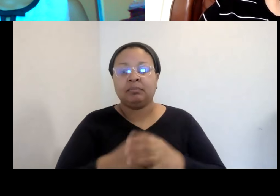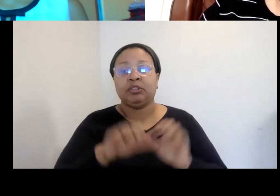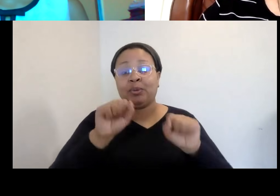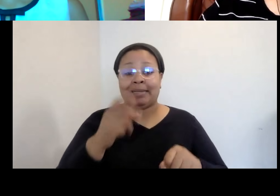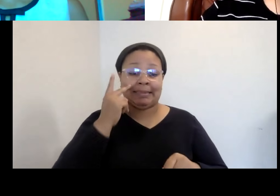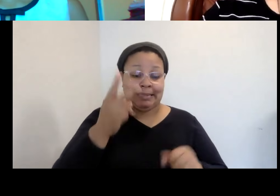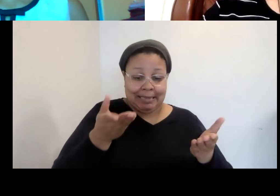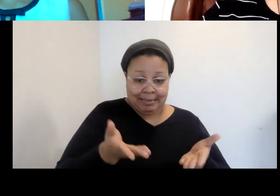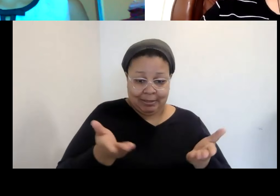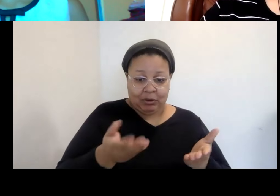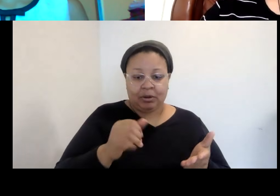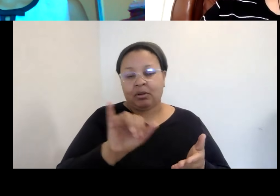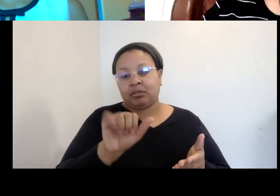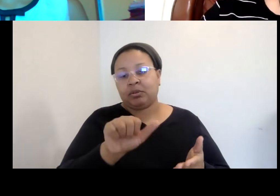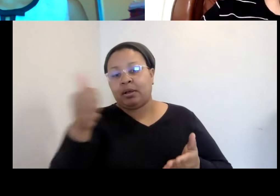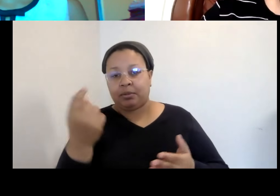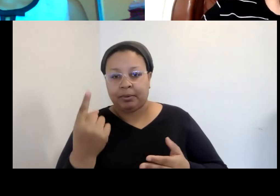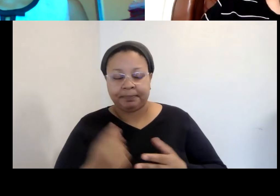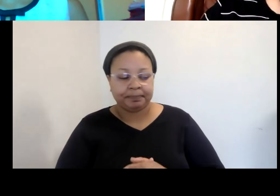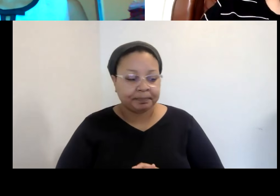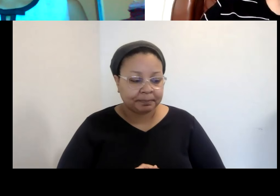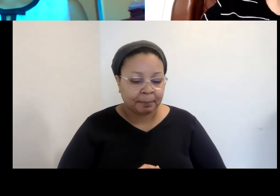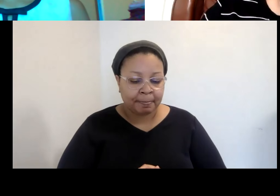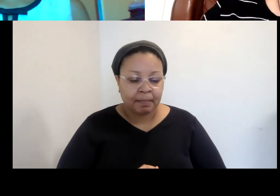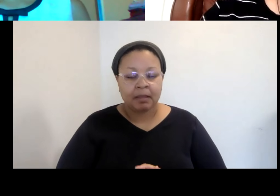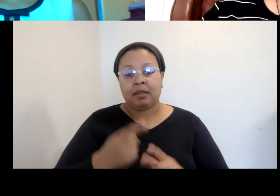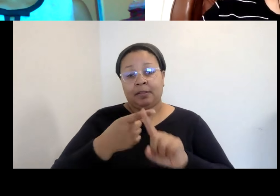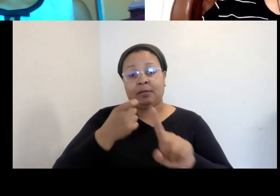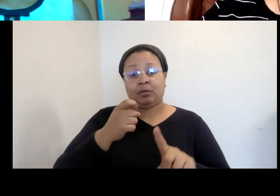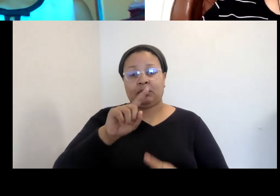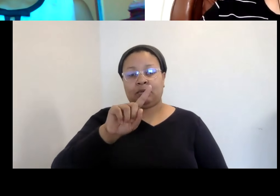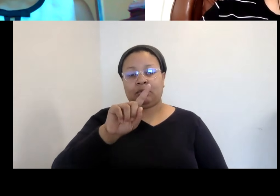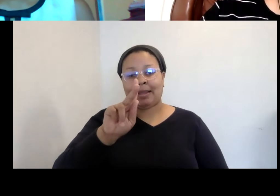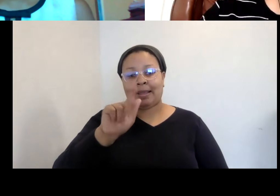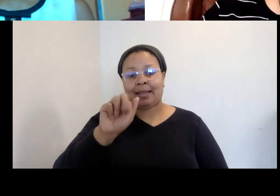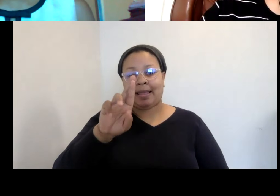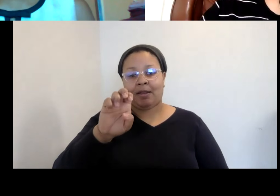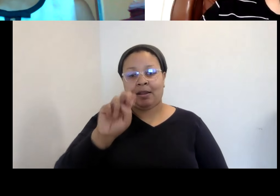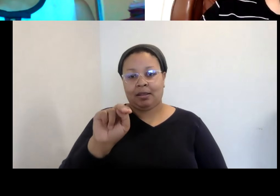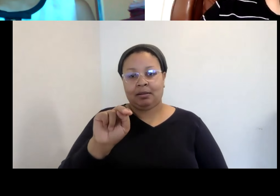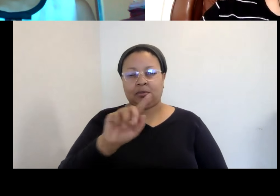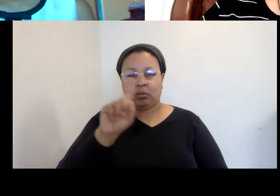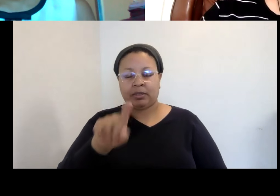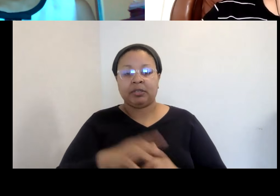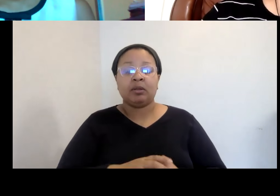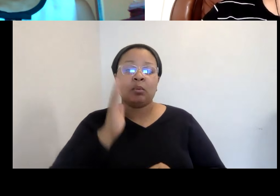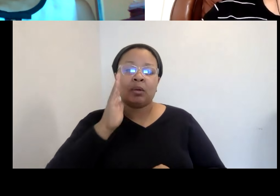previous ones. This one, here's another question from Karen. Will there be a